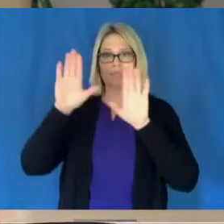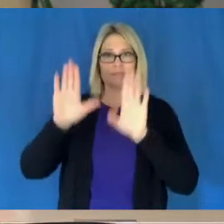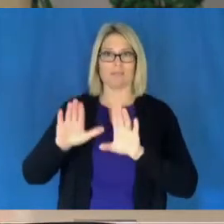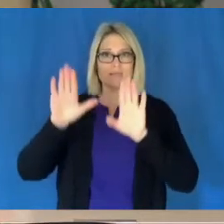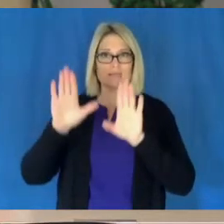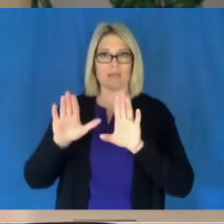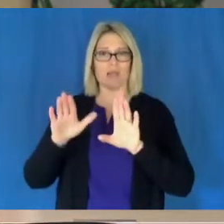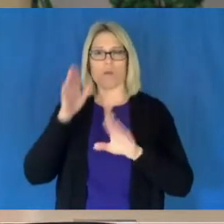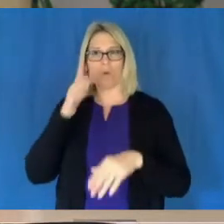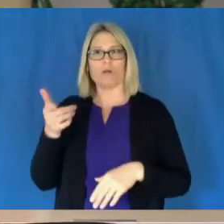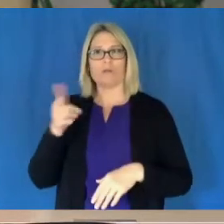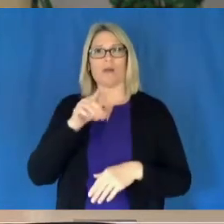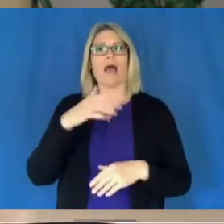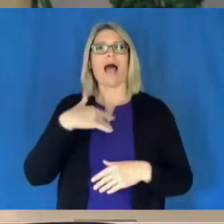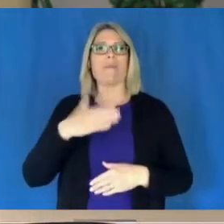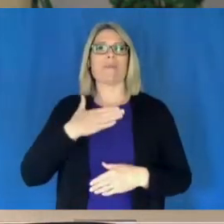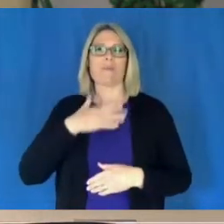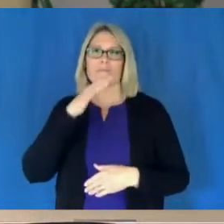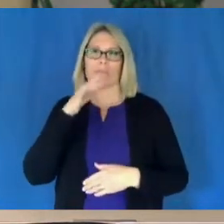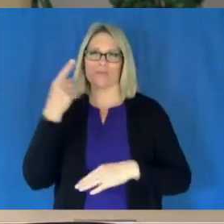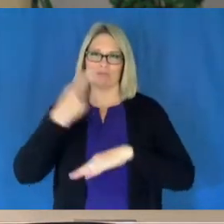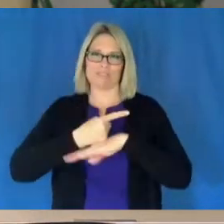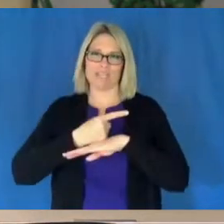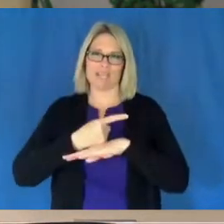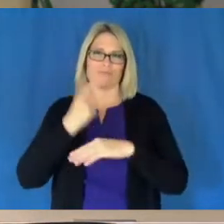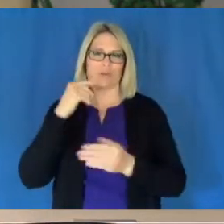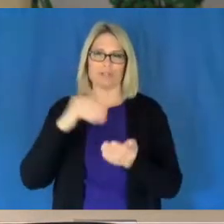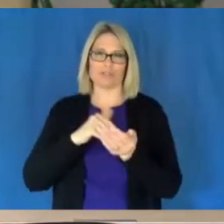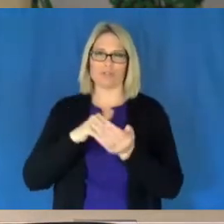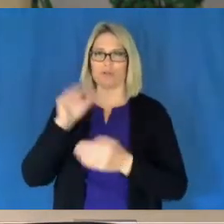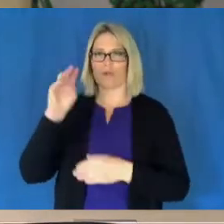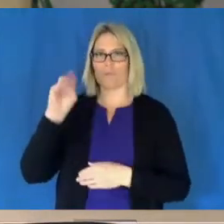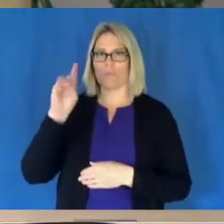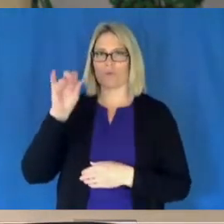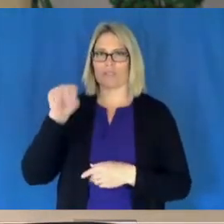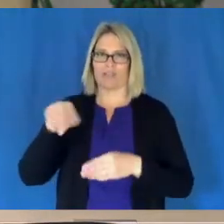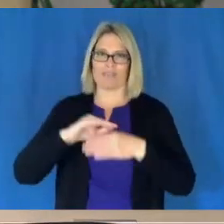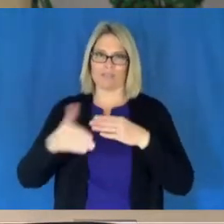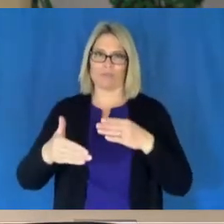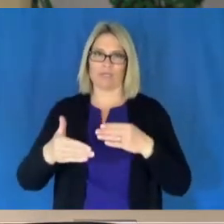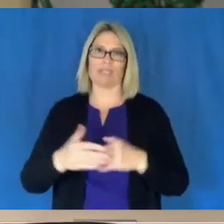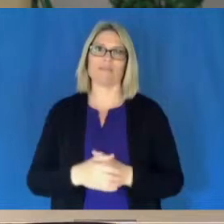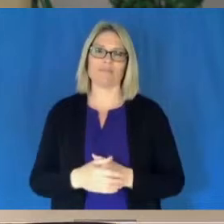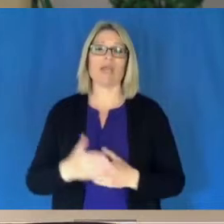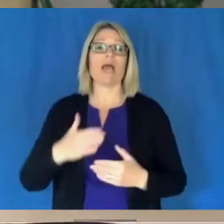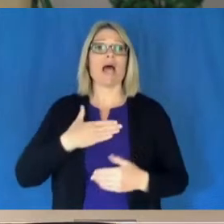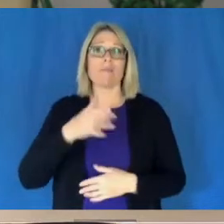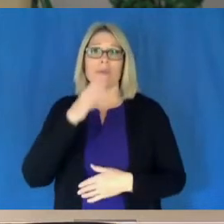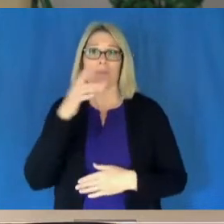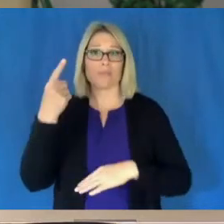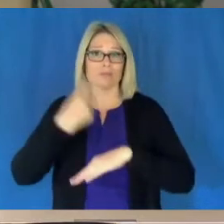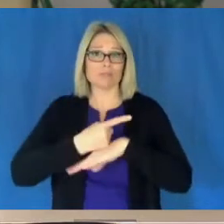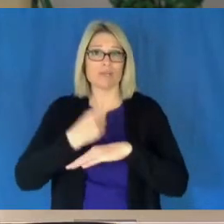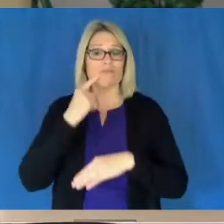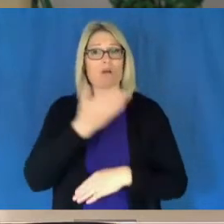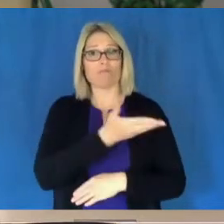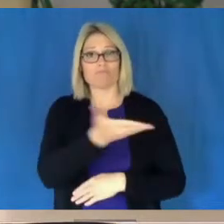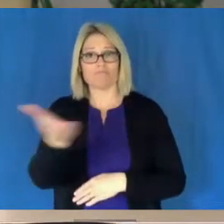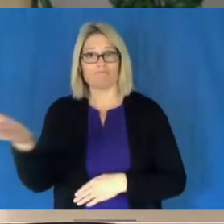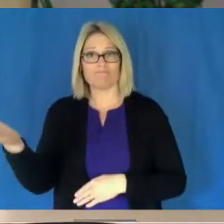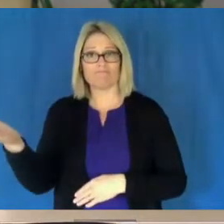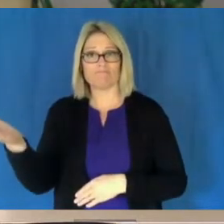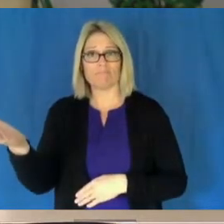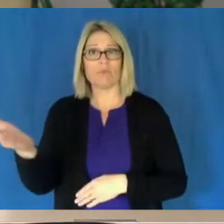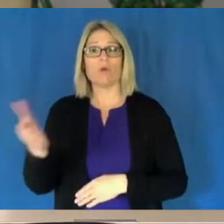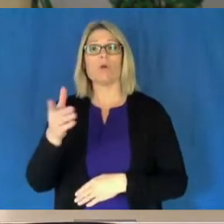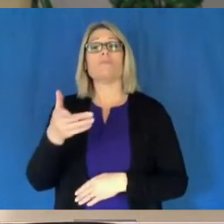Dr. Morrison a happy Mother's Day coming as well this weekend. And so happy Mother's Day to all Islanders who are mothers